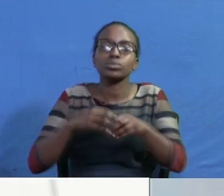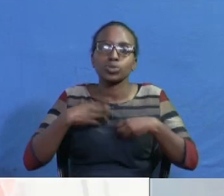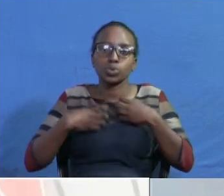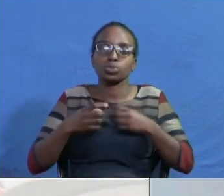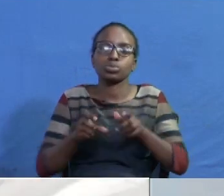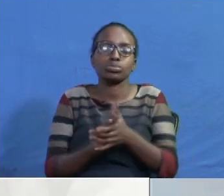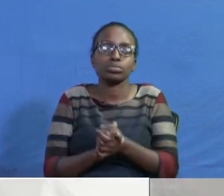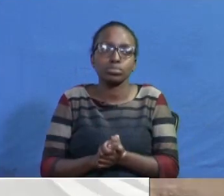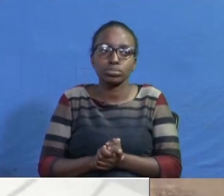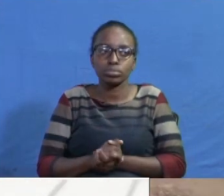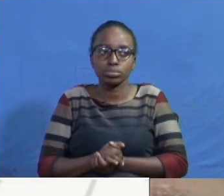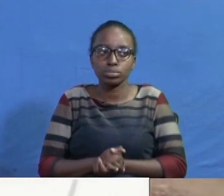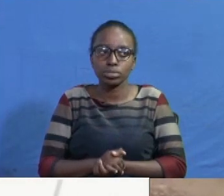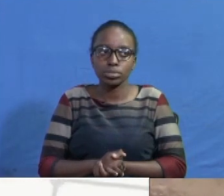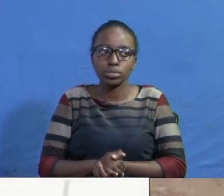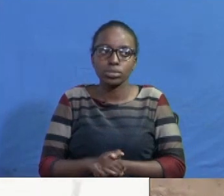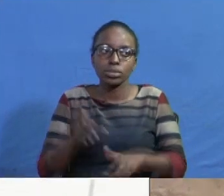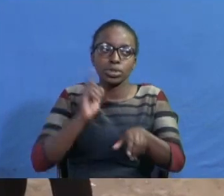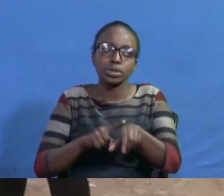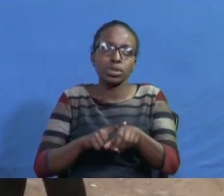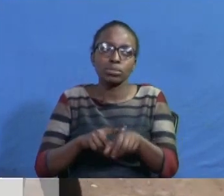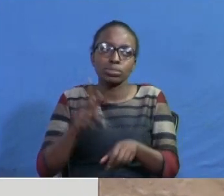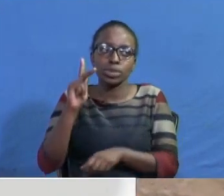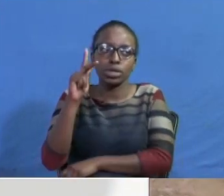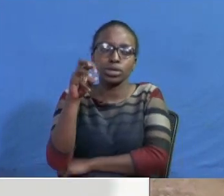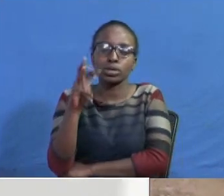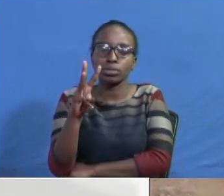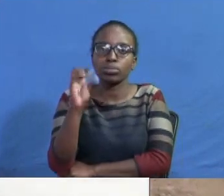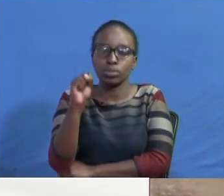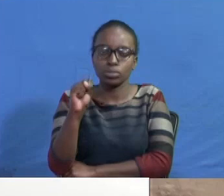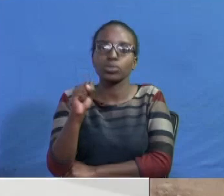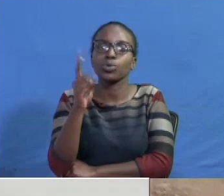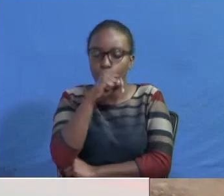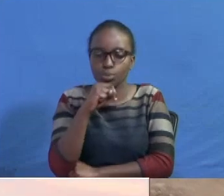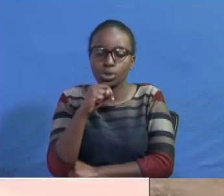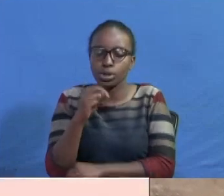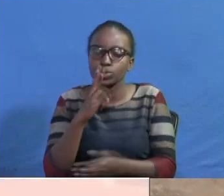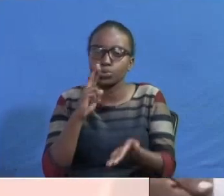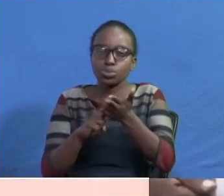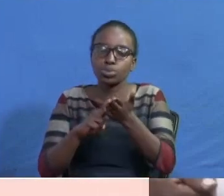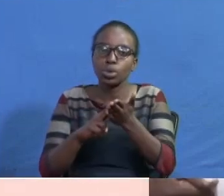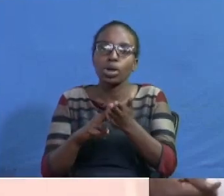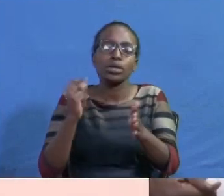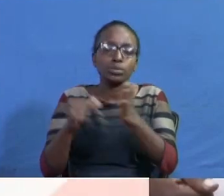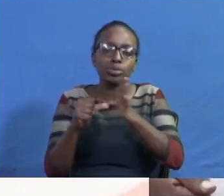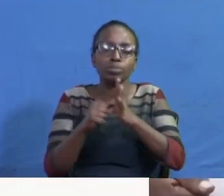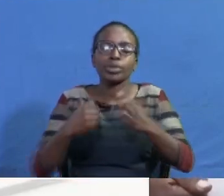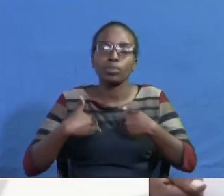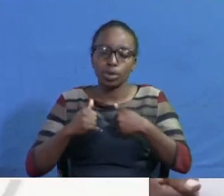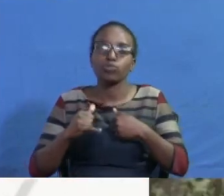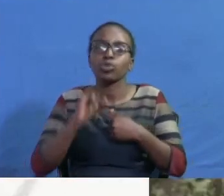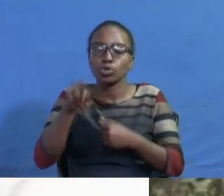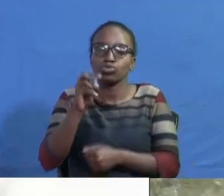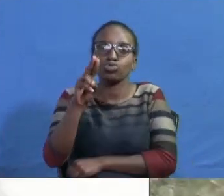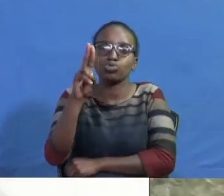more. The Kenya Wildlife Service has finally responded to the cries of residents of Juja, Kiambu